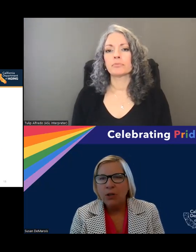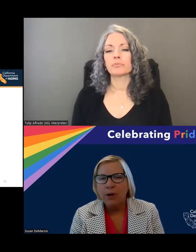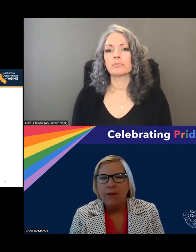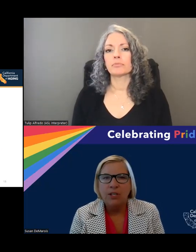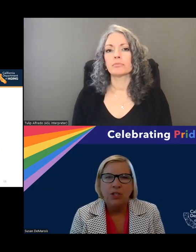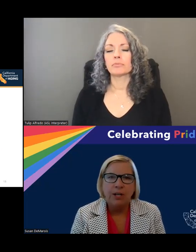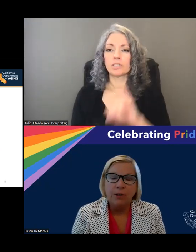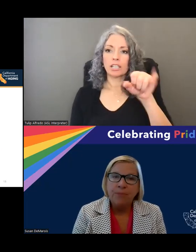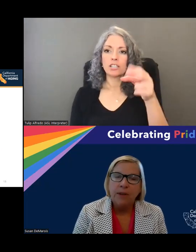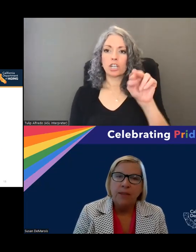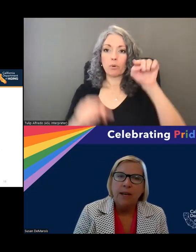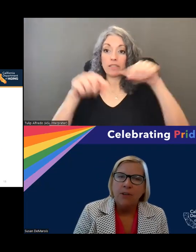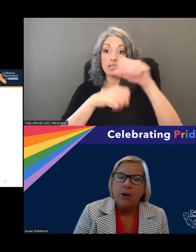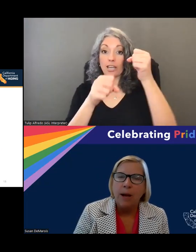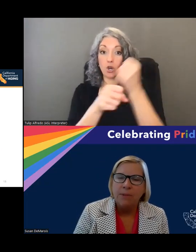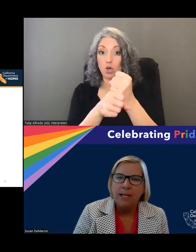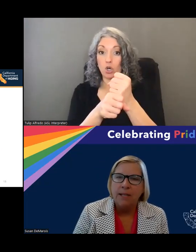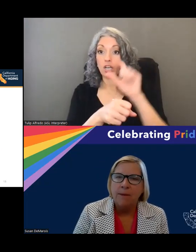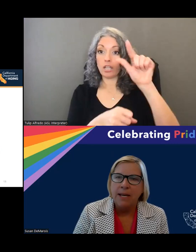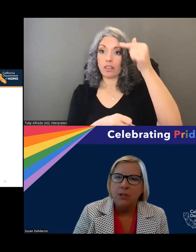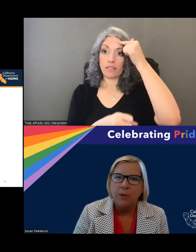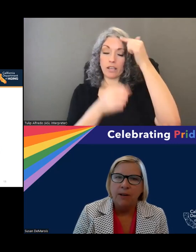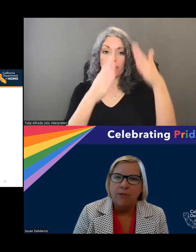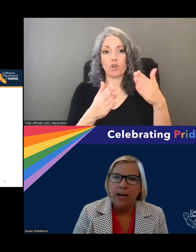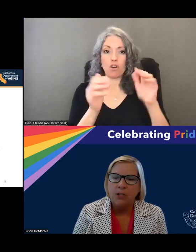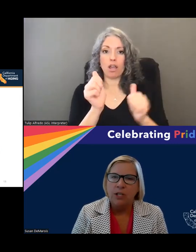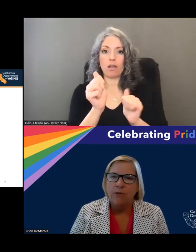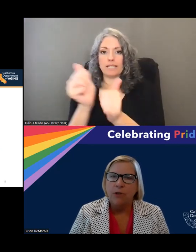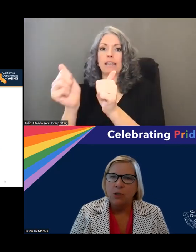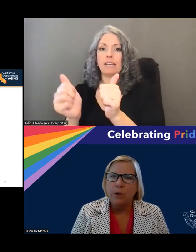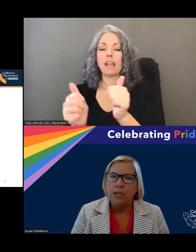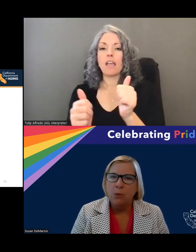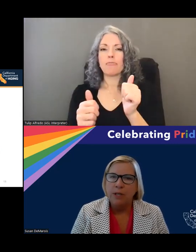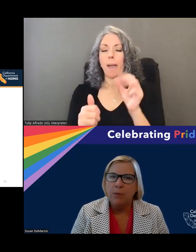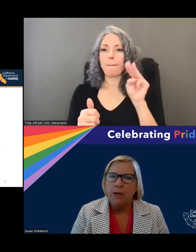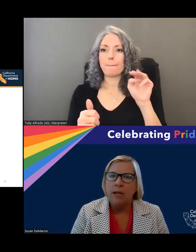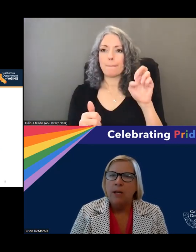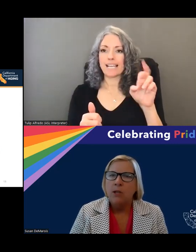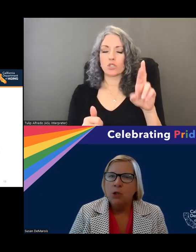In January of this year, the governor updated the master plan for aging for the